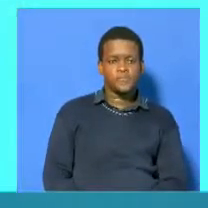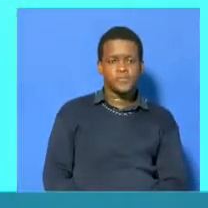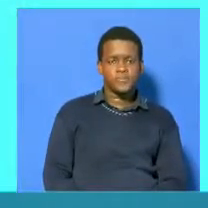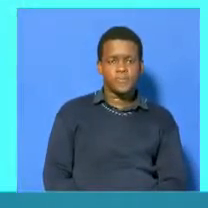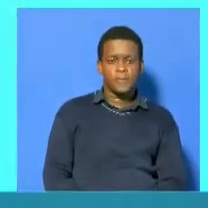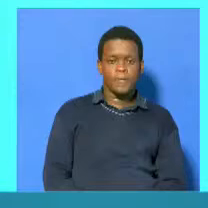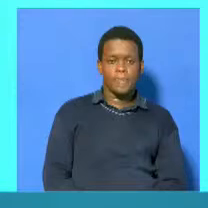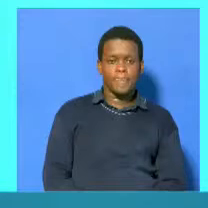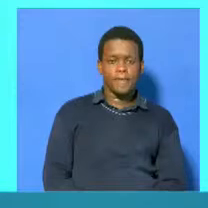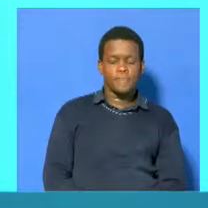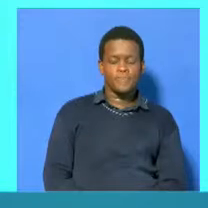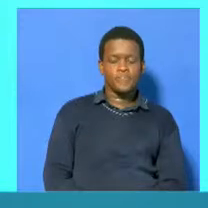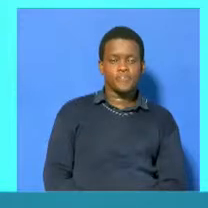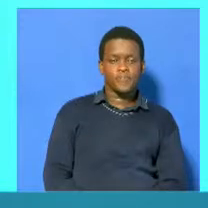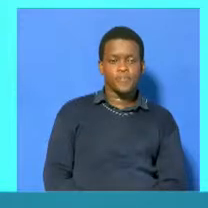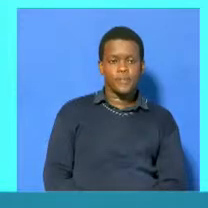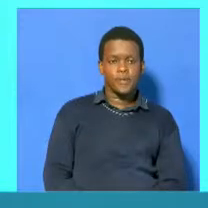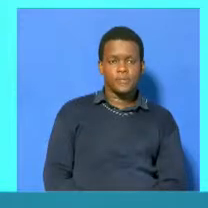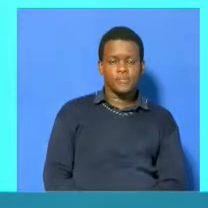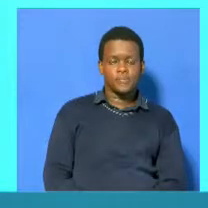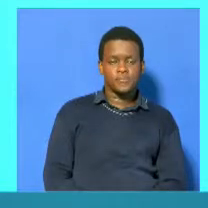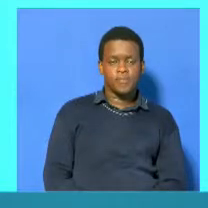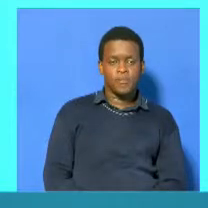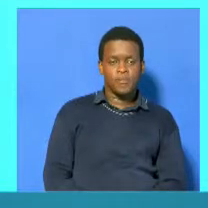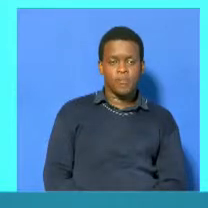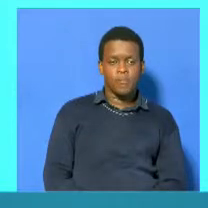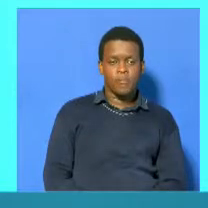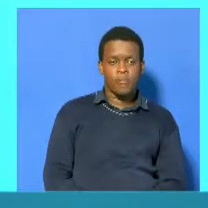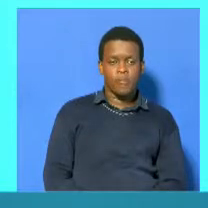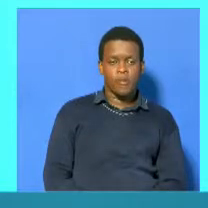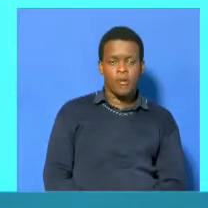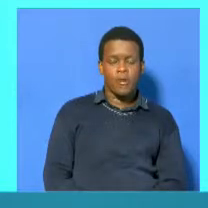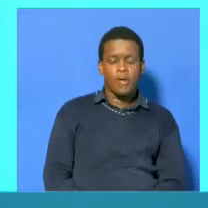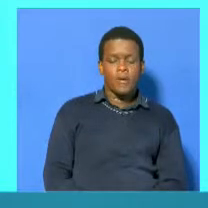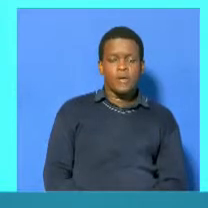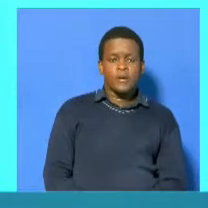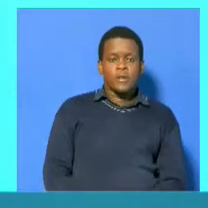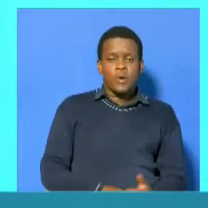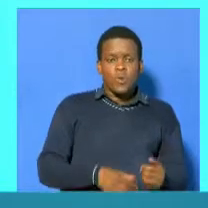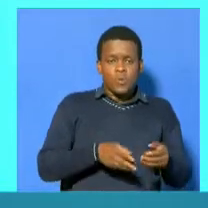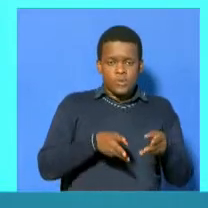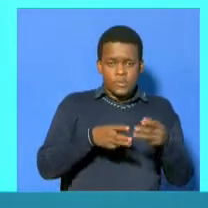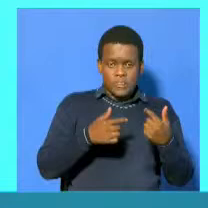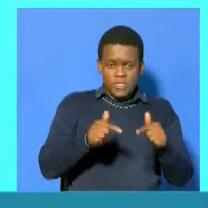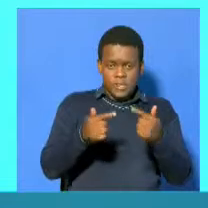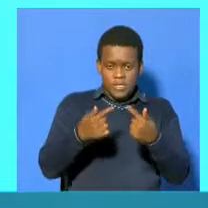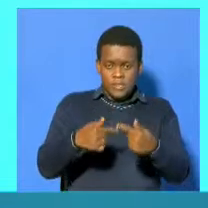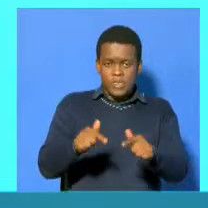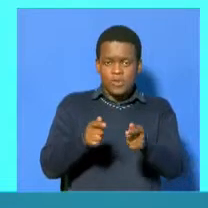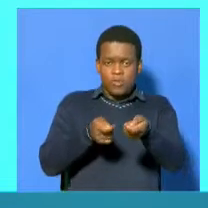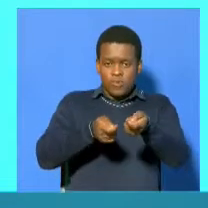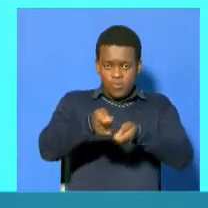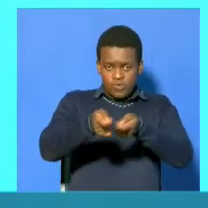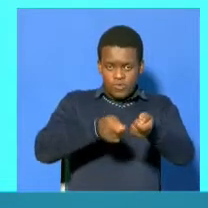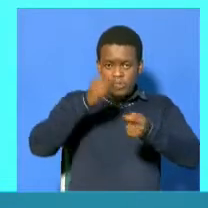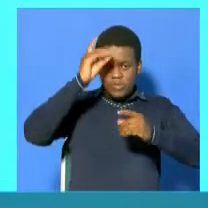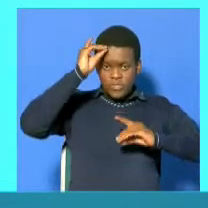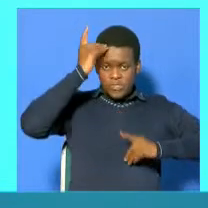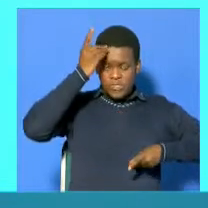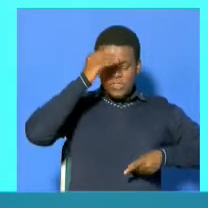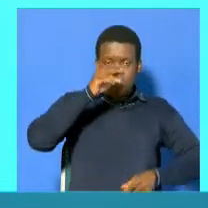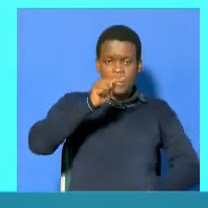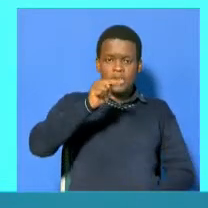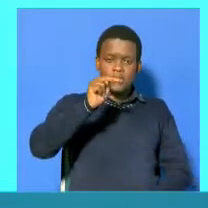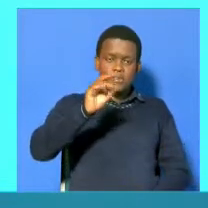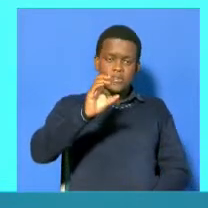And lastly, as a way of playing a part in the fight against the non-communicable diseases, this year's edition of the Run Gaps by Night